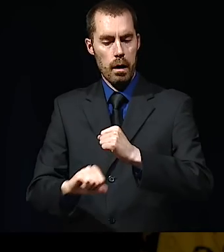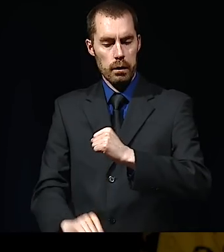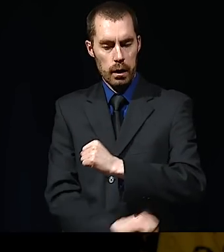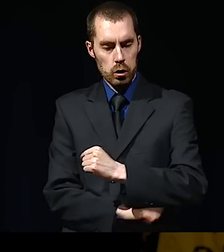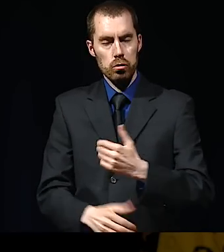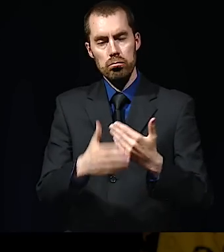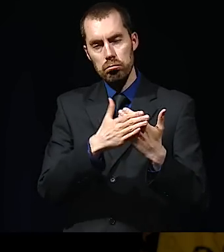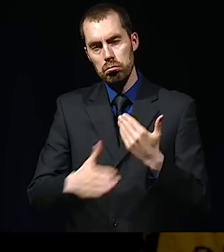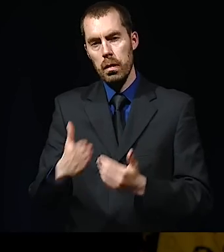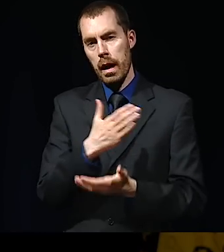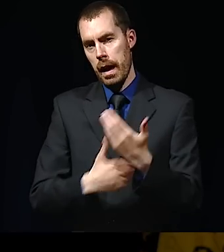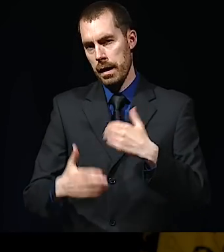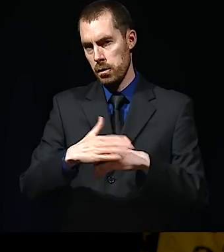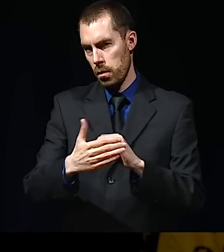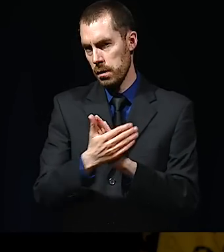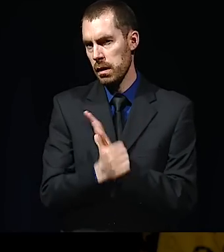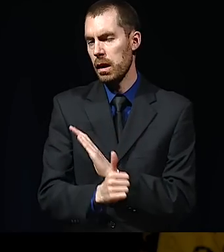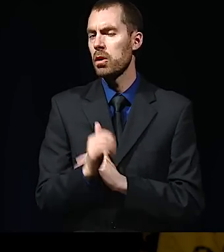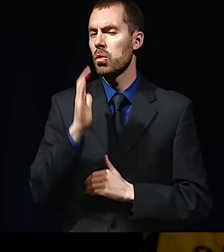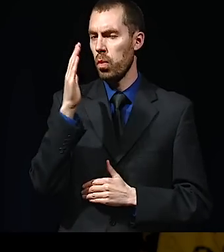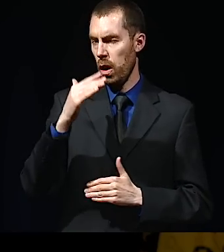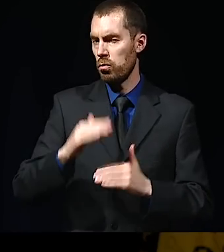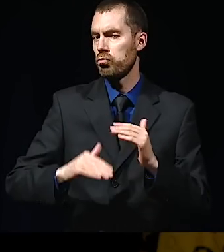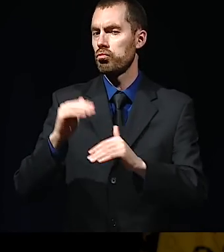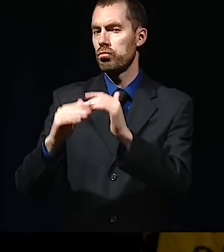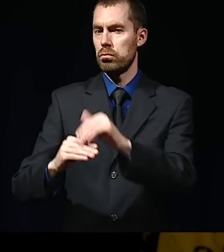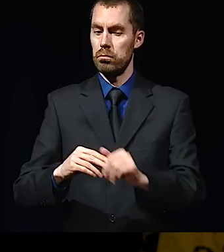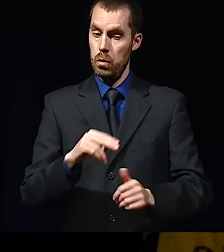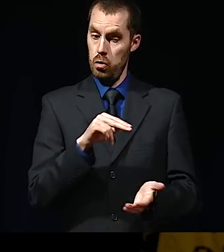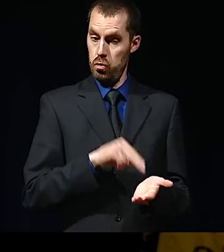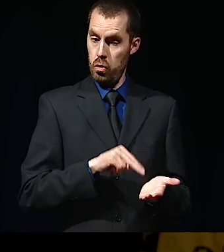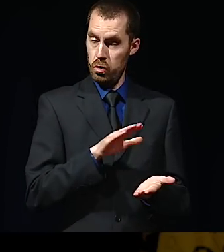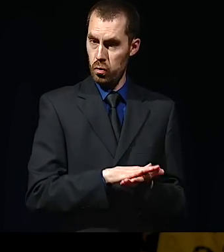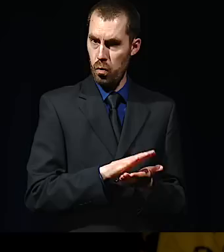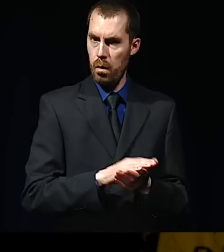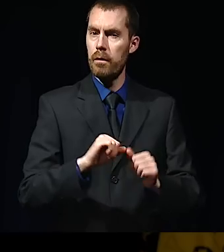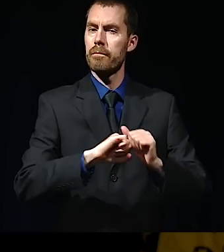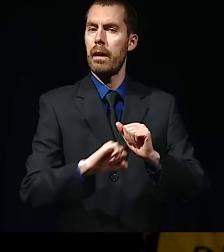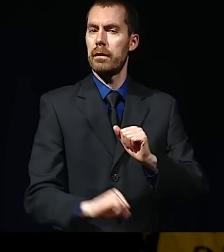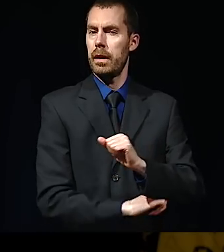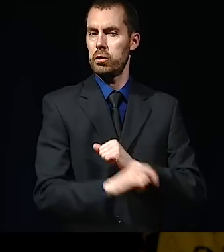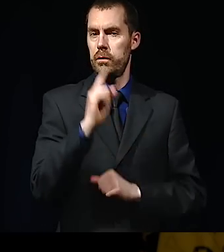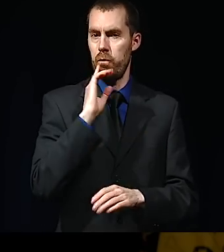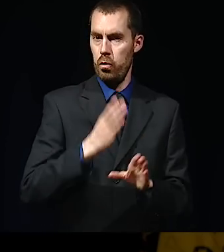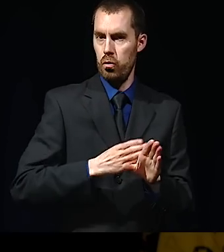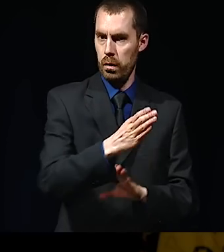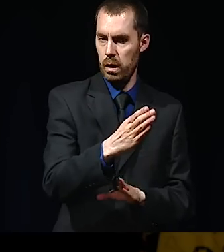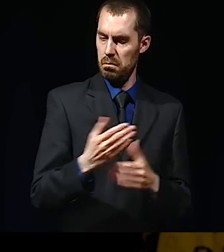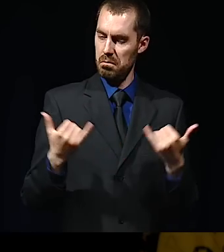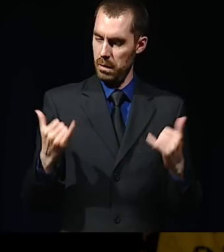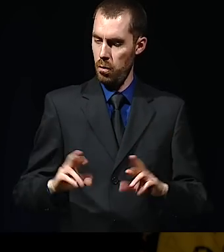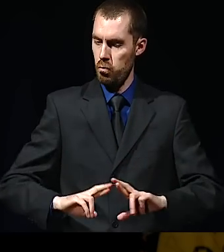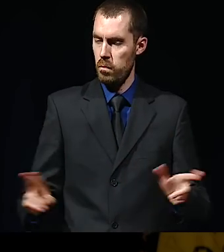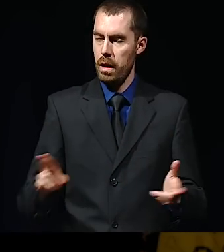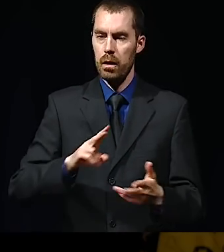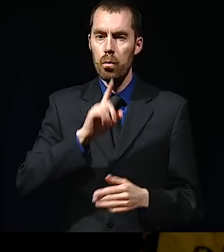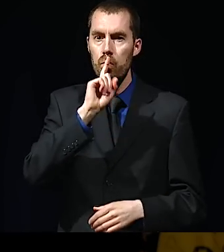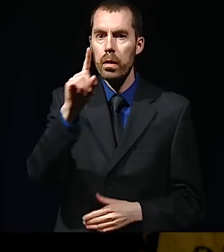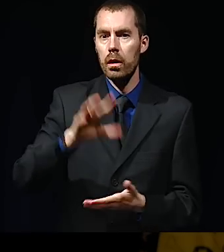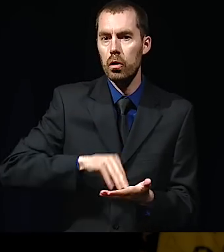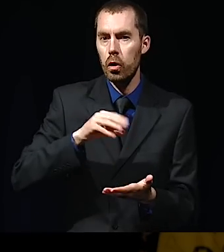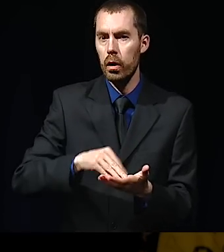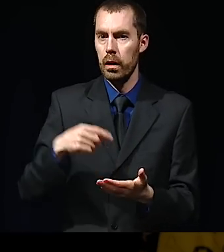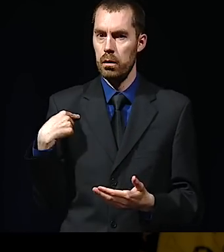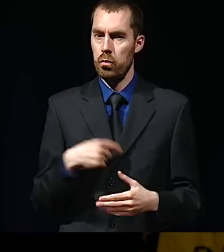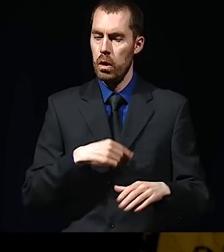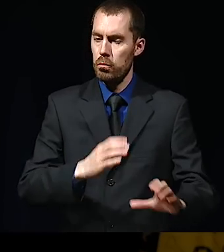follow. Nursing school was the foundation of our careers. And now the real learning can begin as we take on our